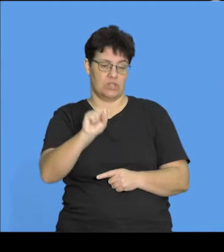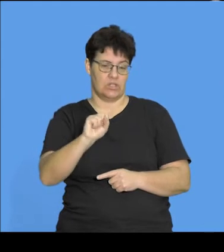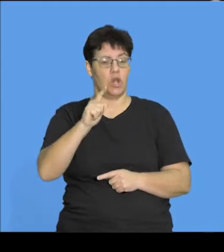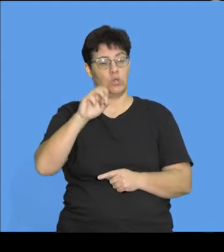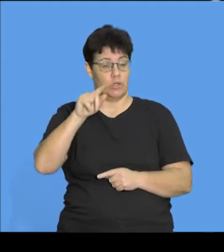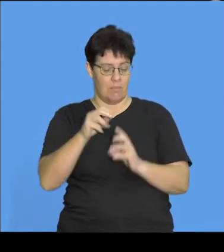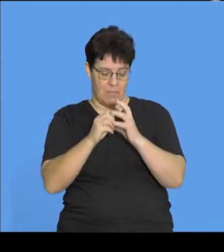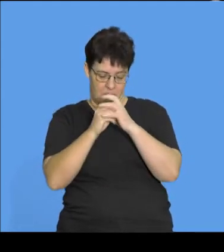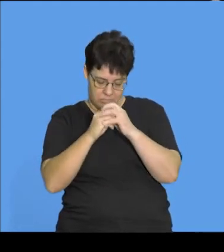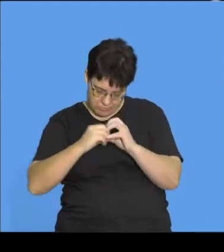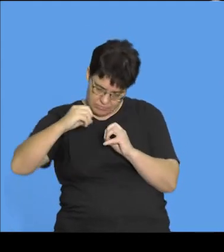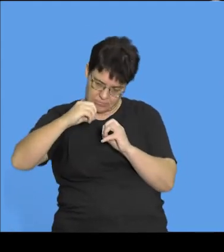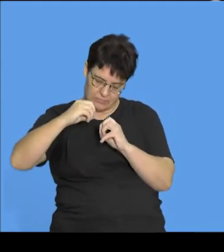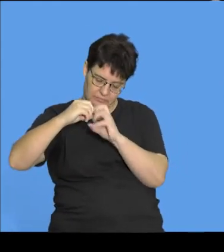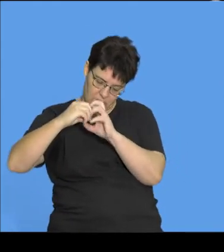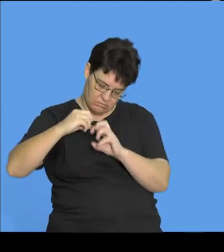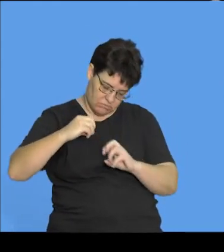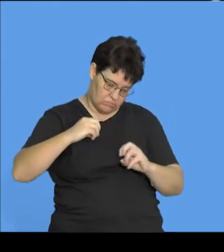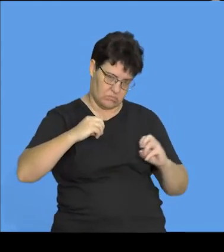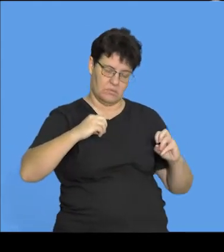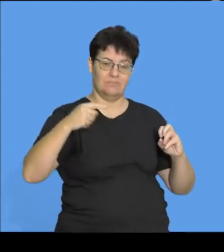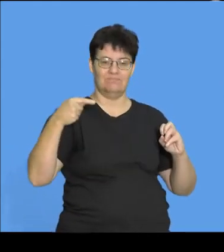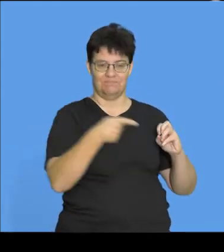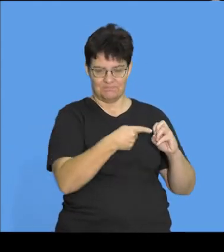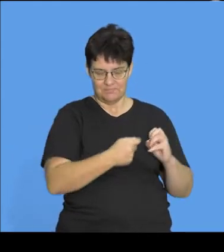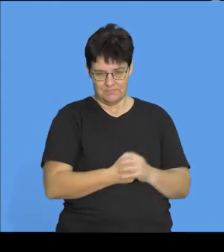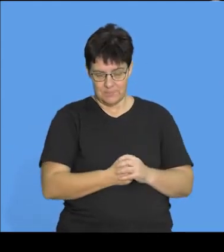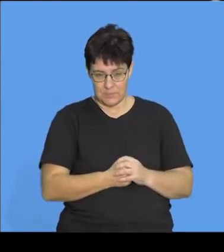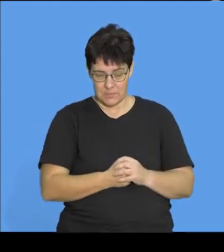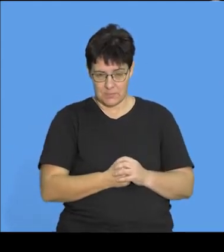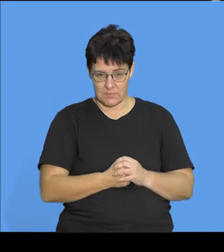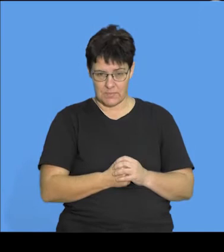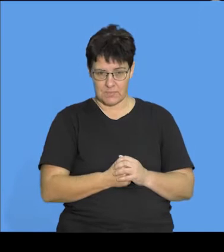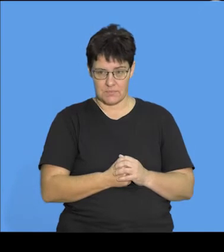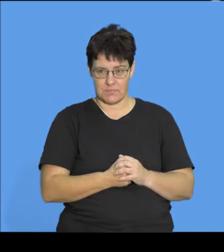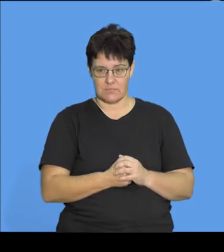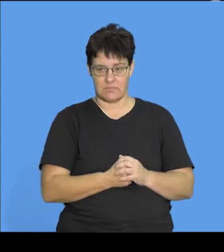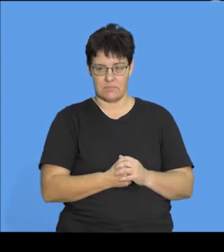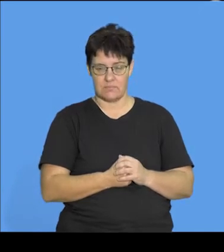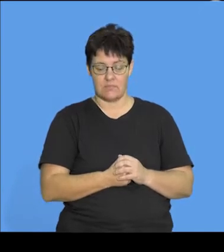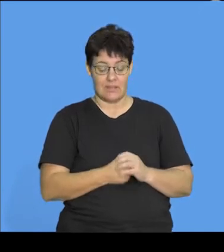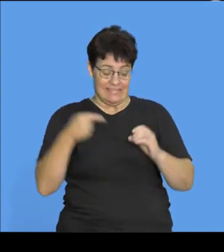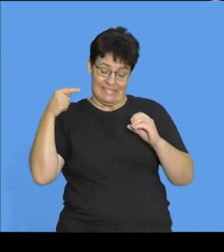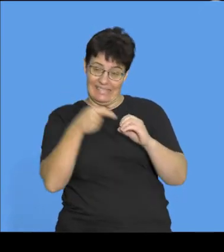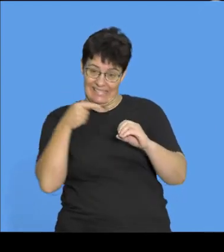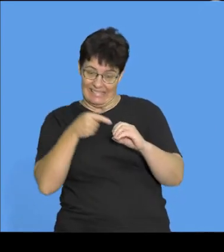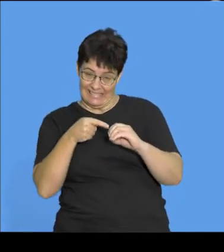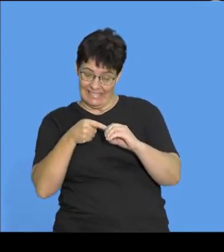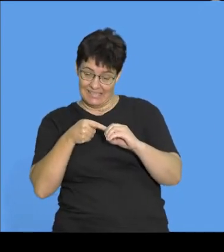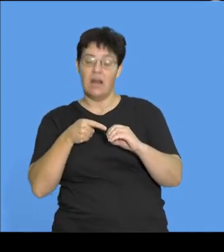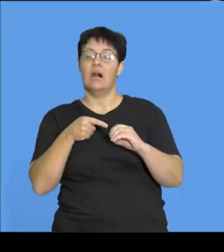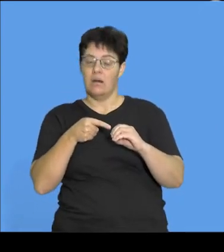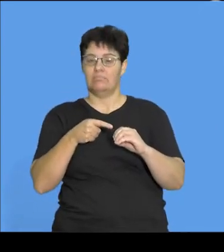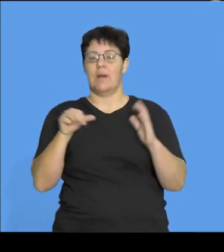after the process of ovulation, the Graafian follicle forms the corpus luteum. The corpus luteum has a significantly